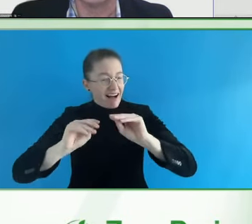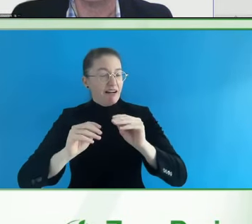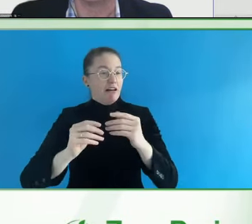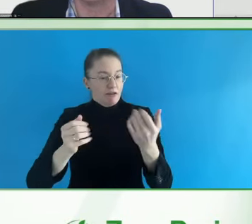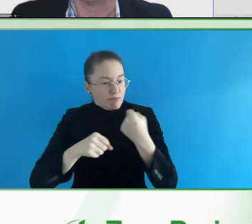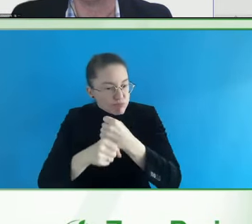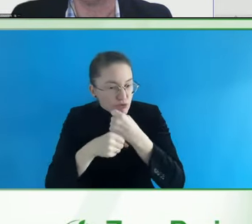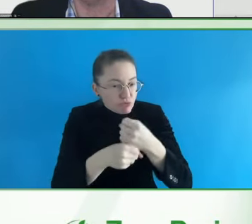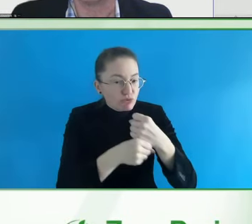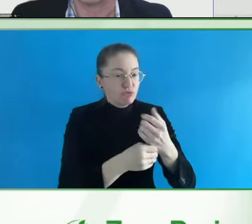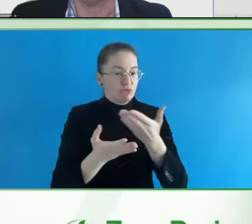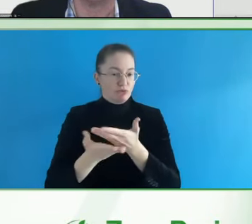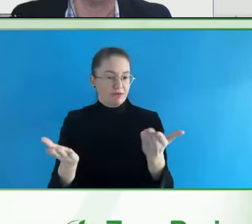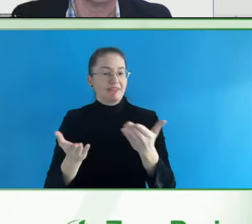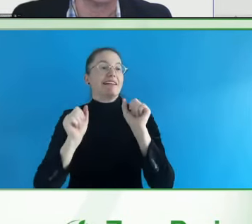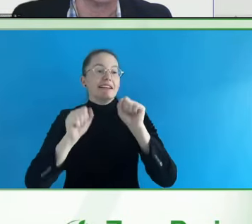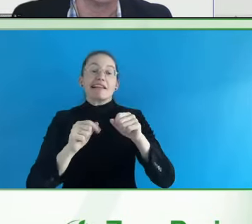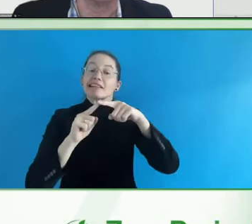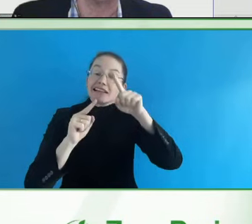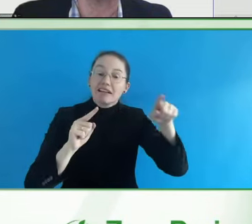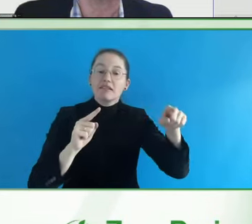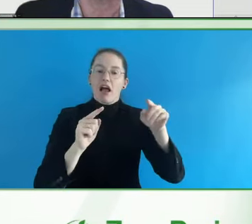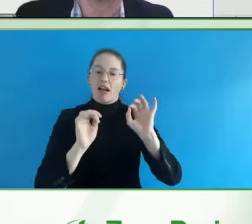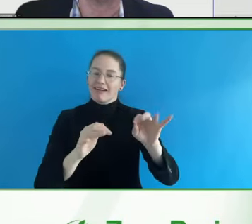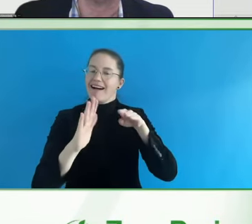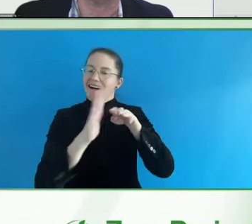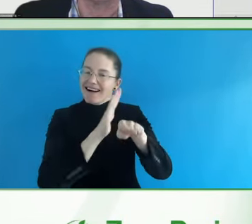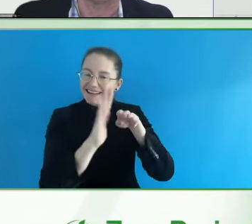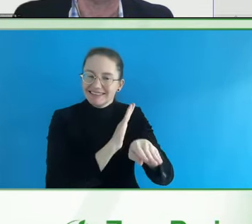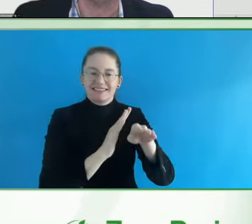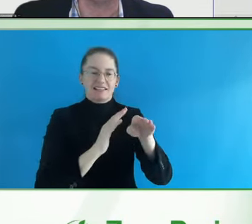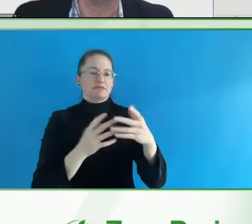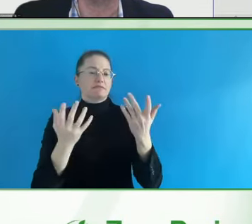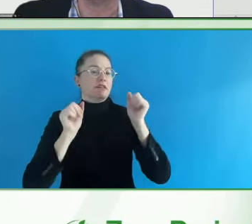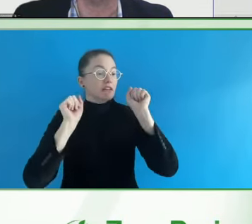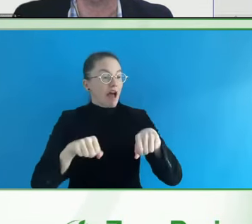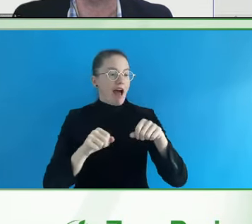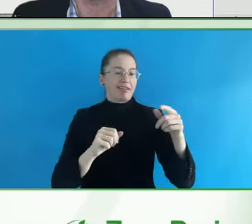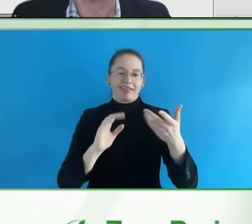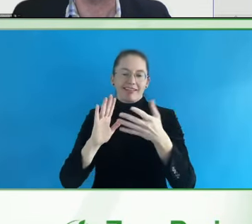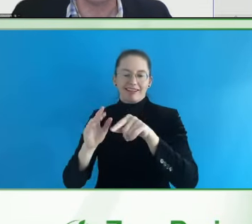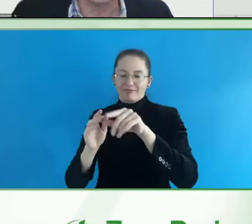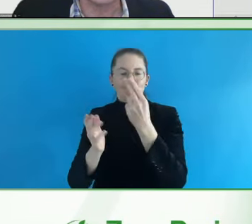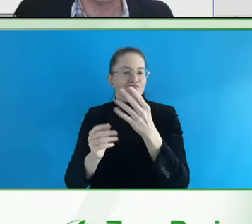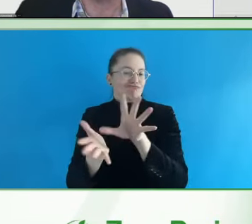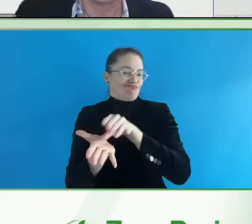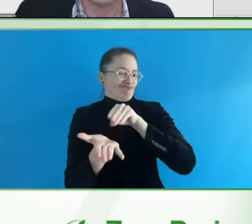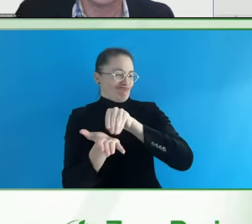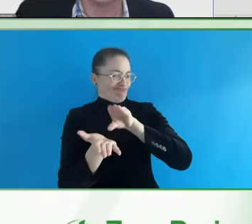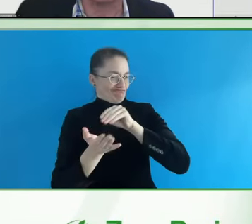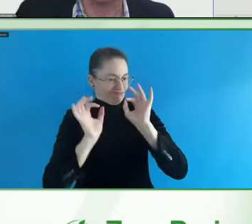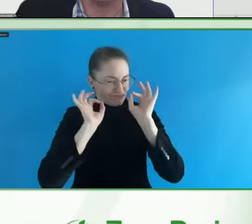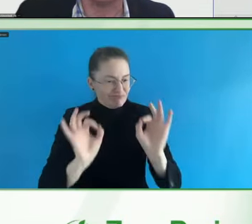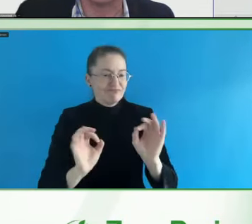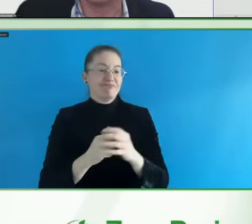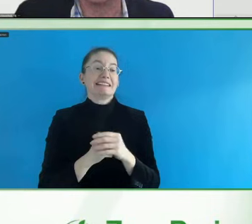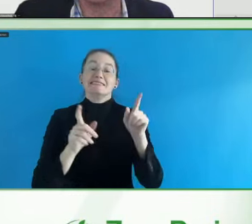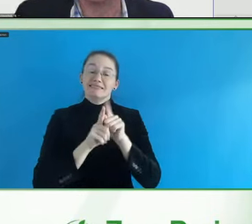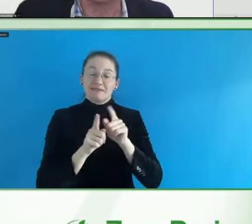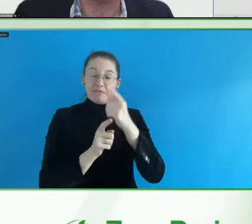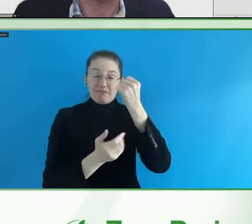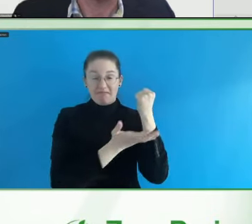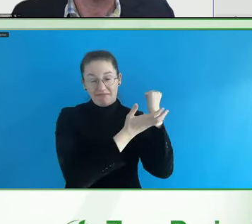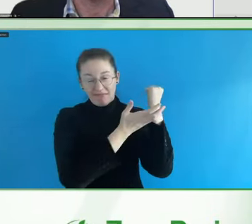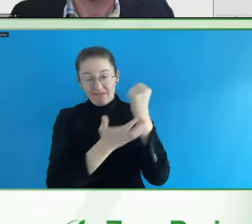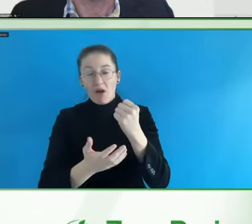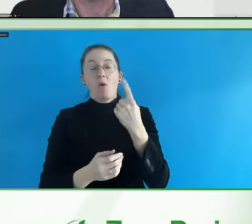that mainstream schools have the necessary resources to support for the students with disabilities. And that's all. Thank you very